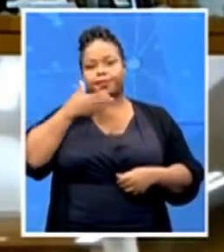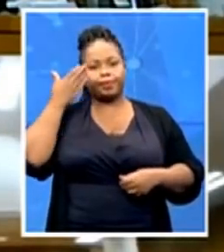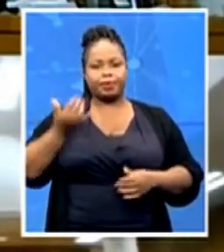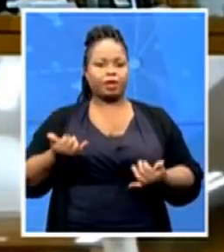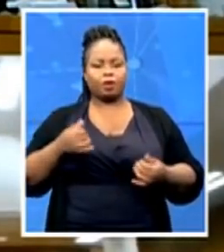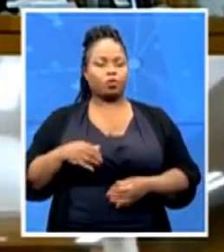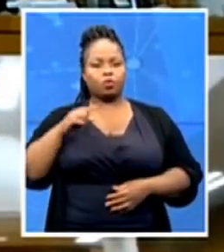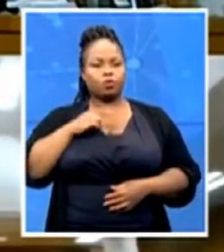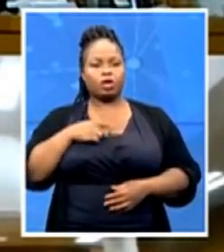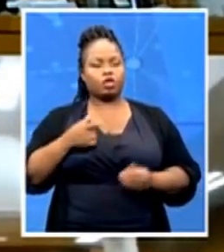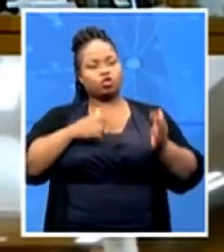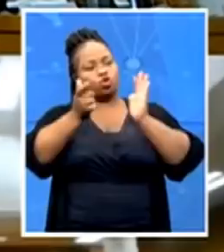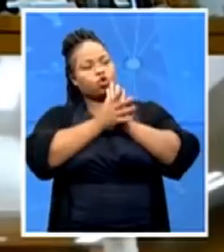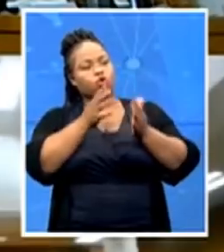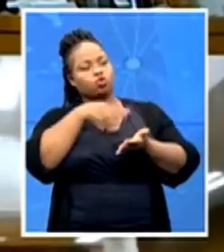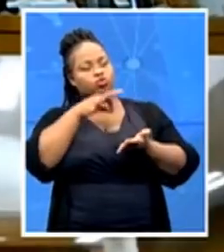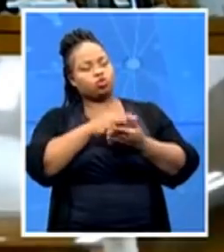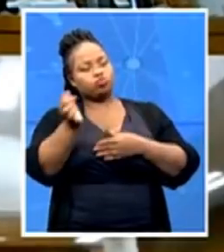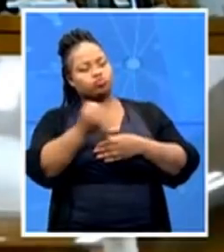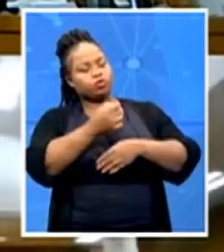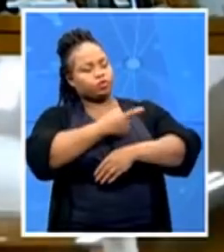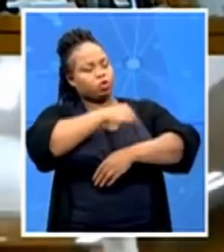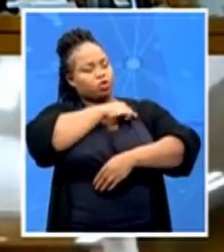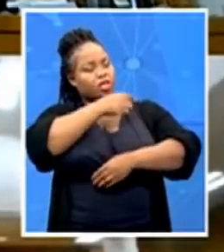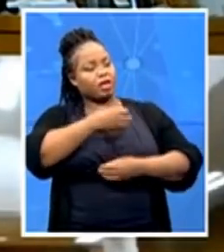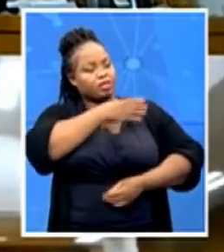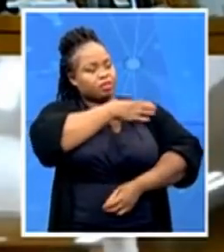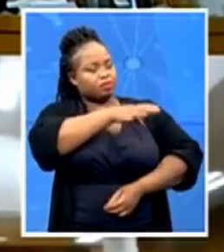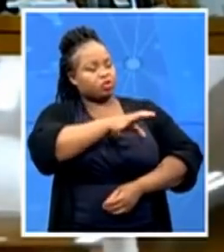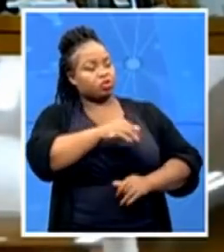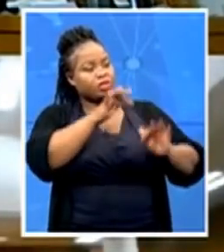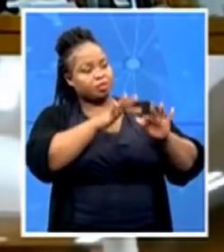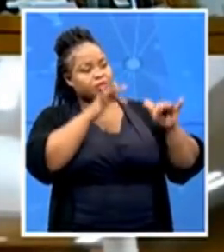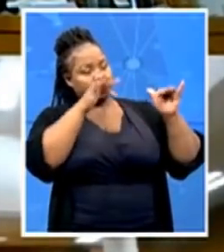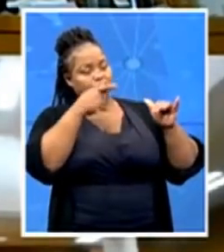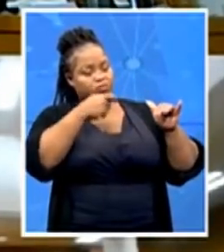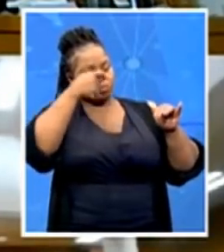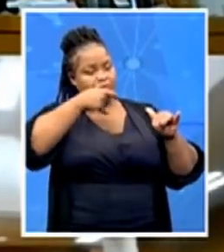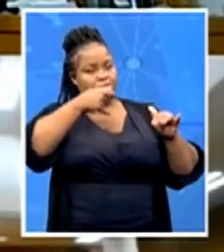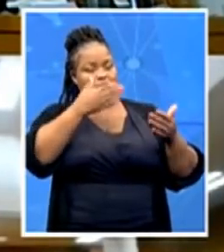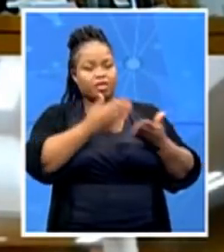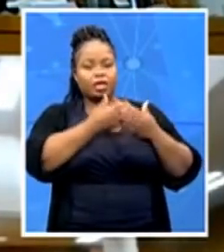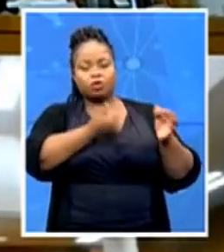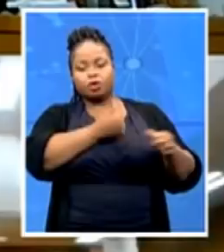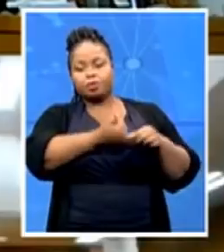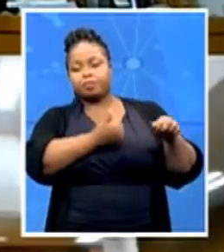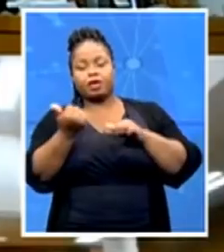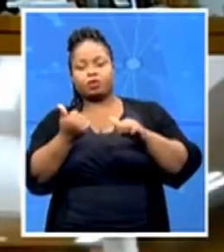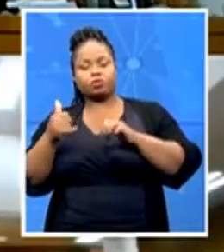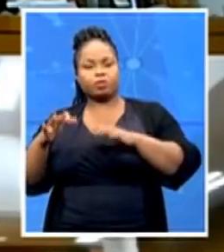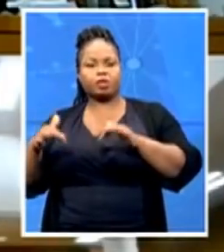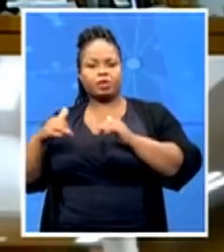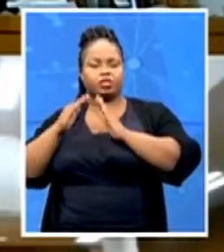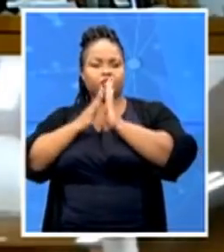appoint judges to parliamentary structures. The answer to that is in line with EFF impeachment. The new